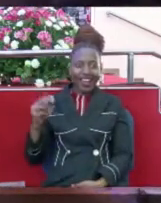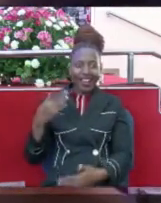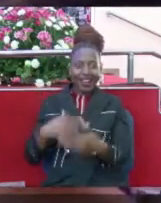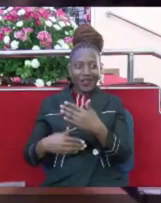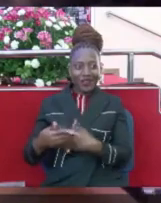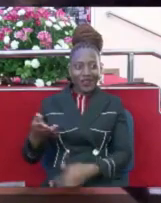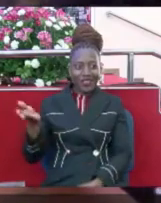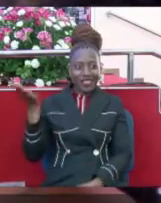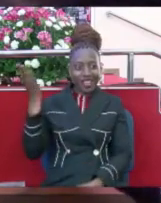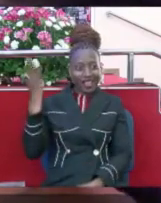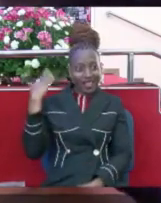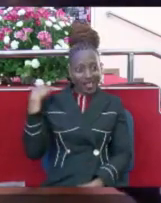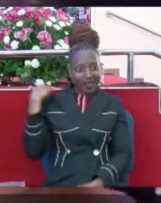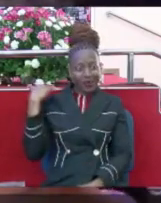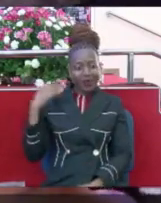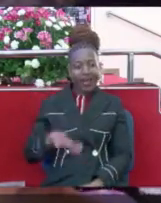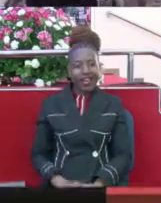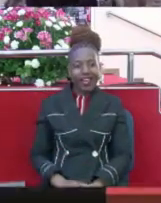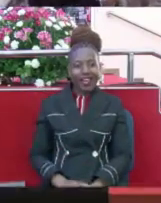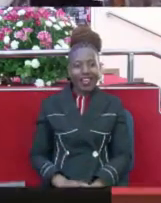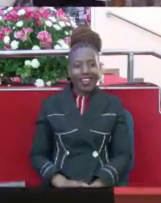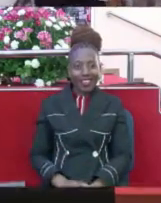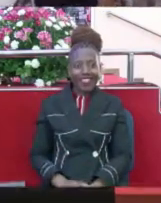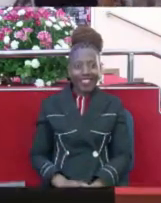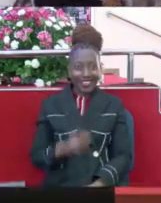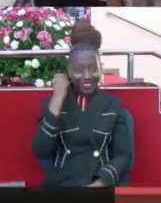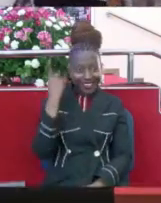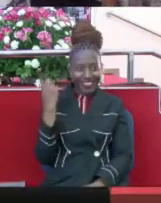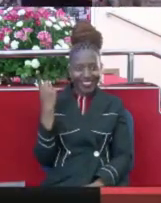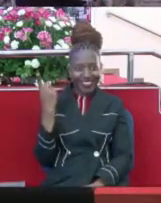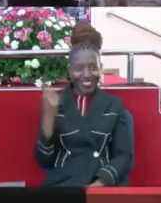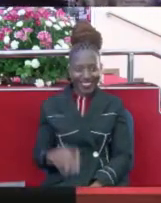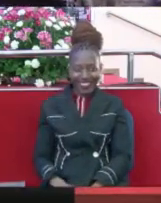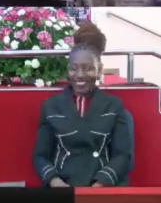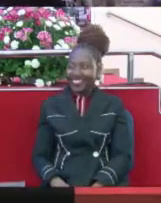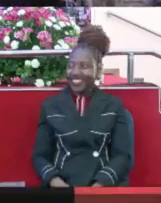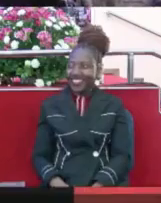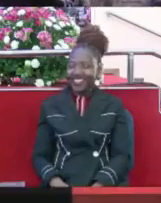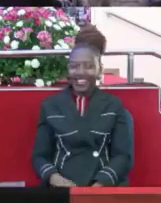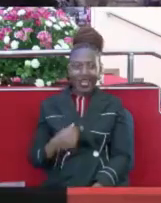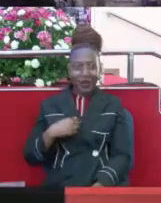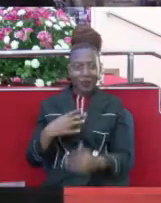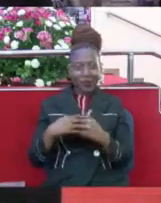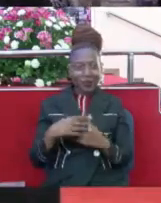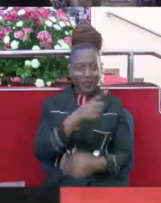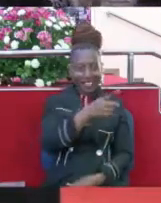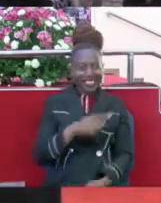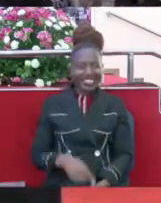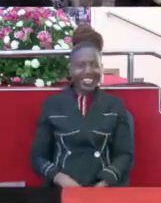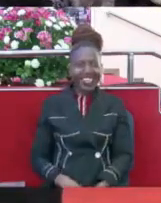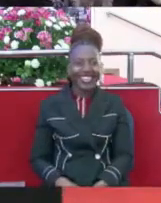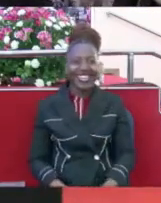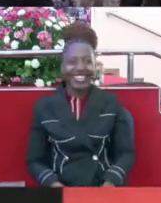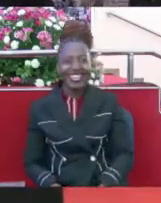back. No turning back. Maybe you are born again, but you allowed cold things to come and make you lukewarm. The